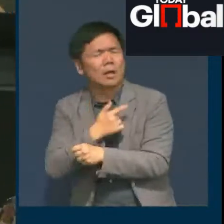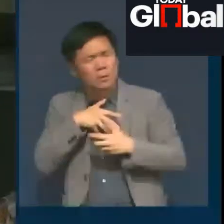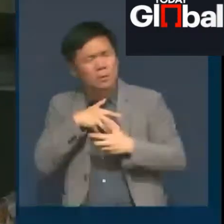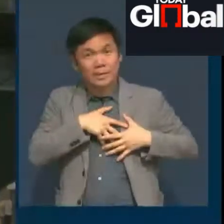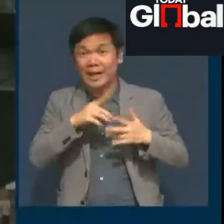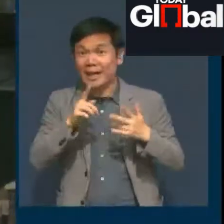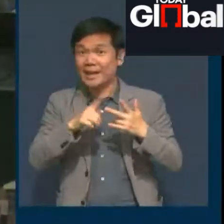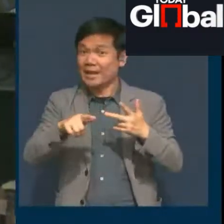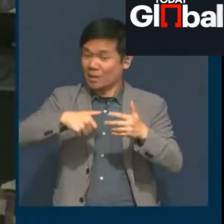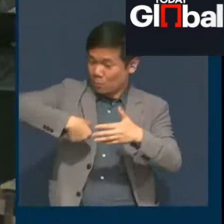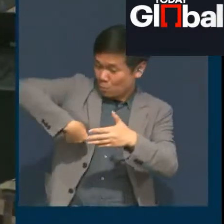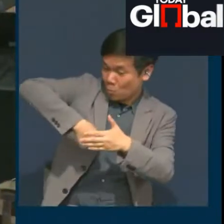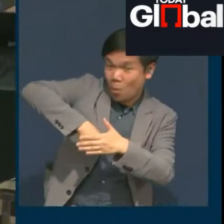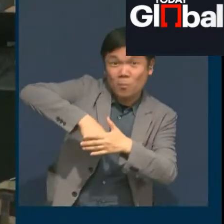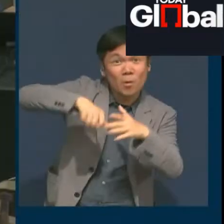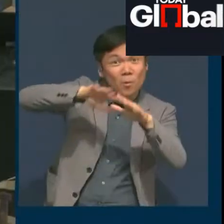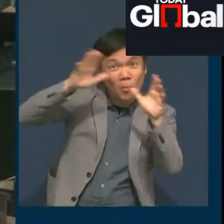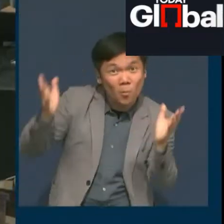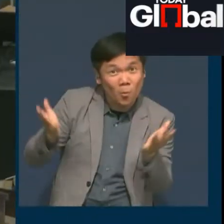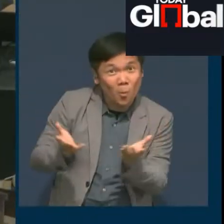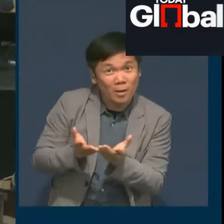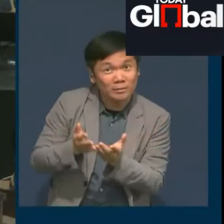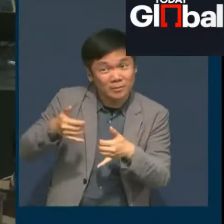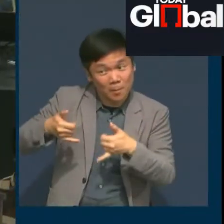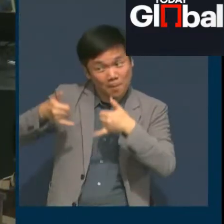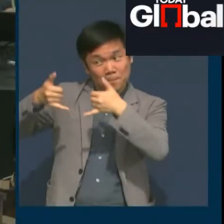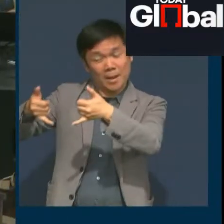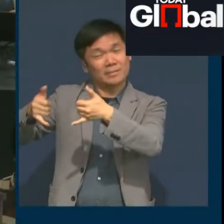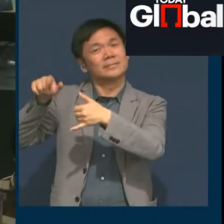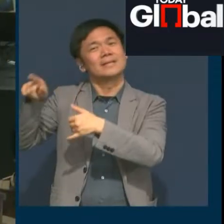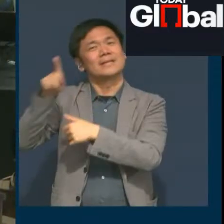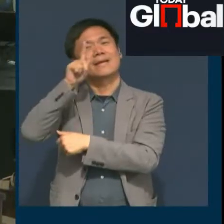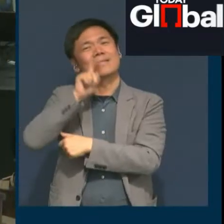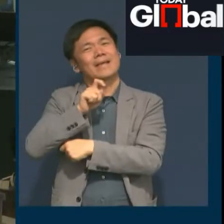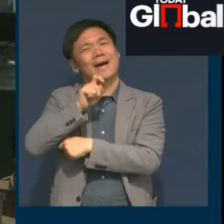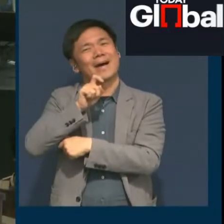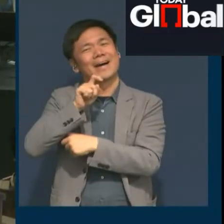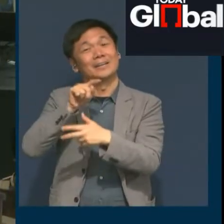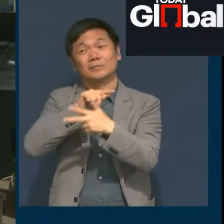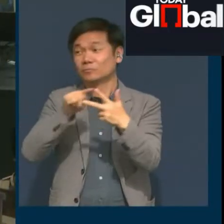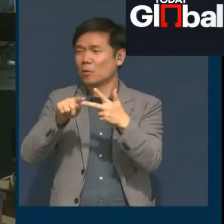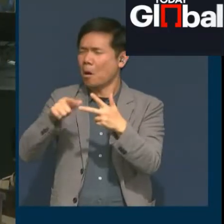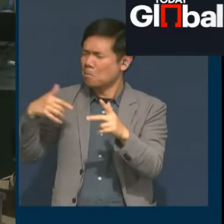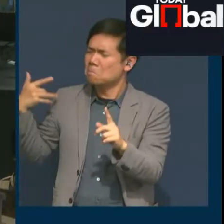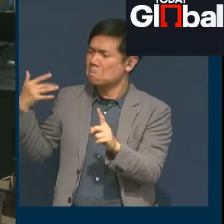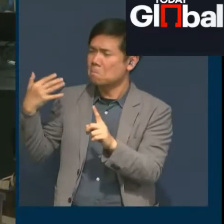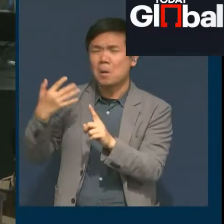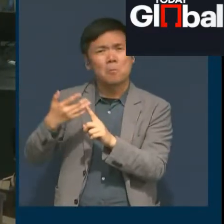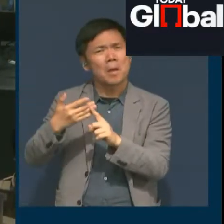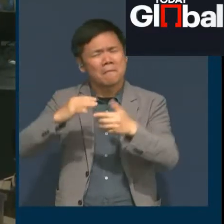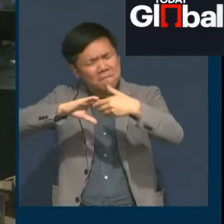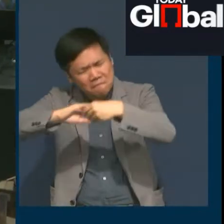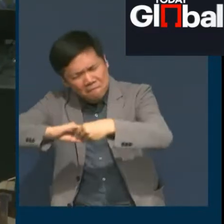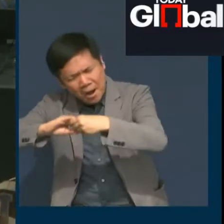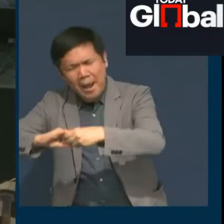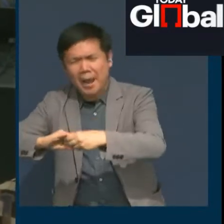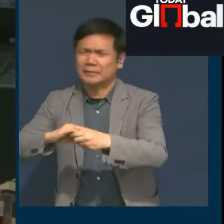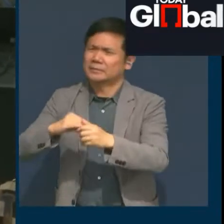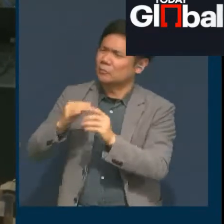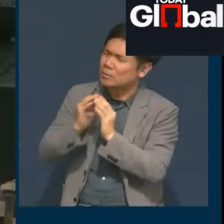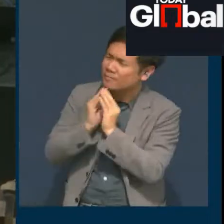took place in Qatar. We have our common heritage, we have friends, we have